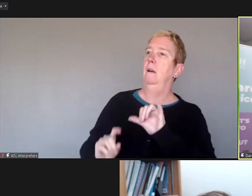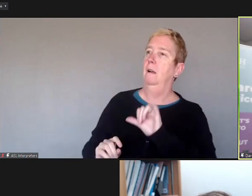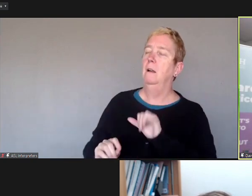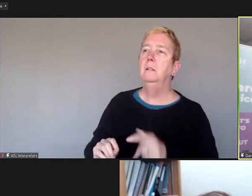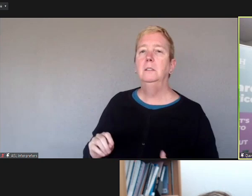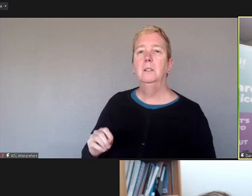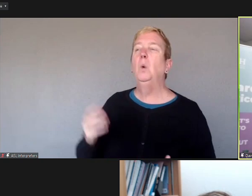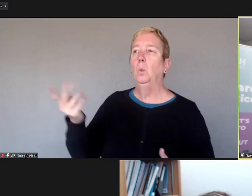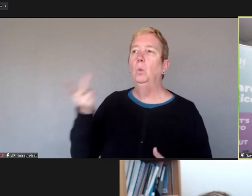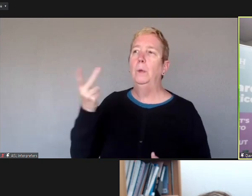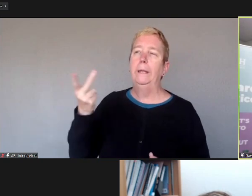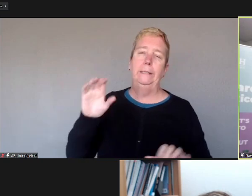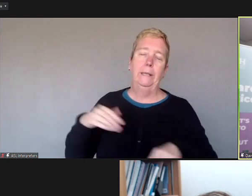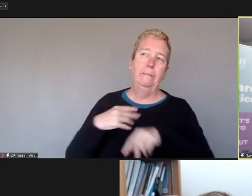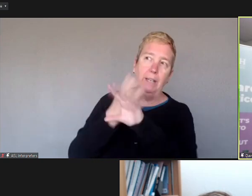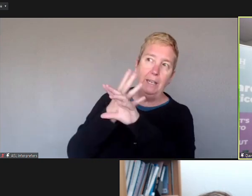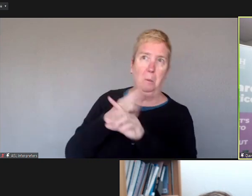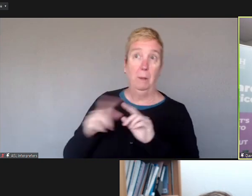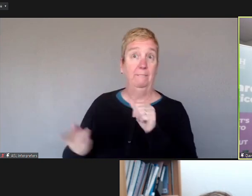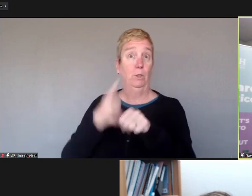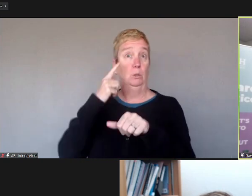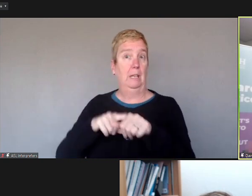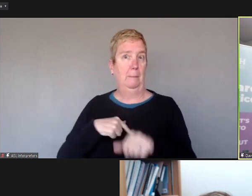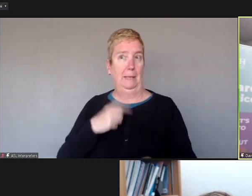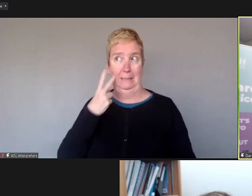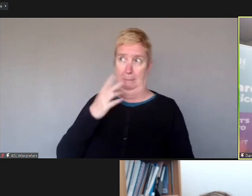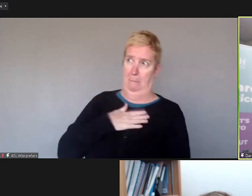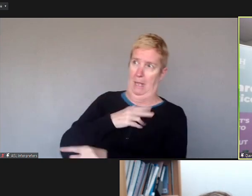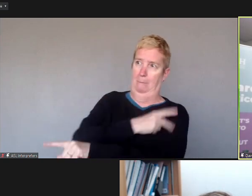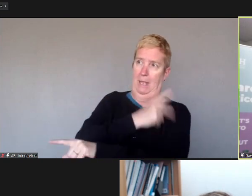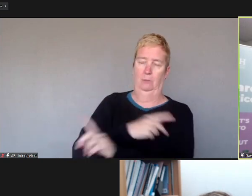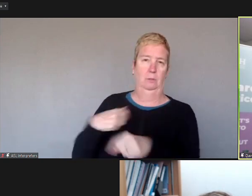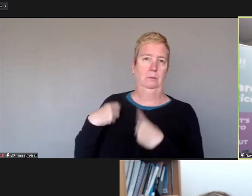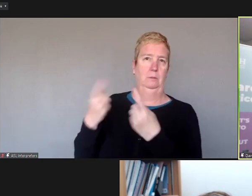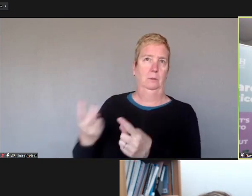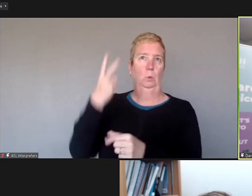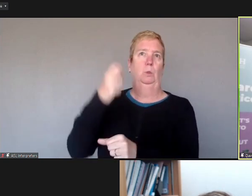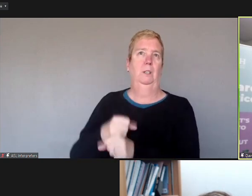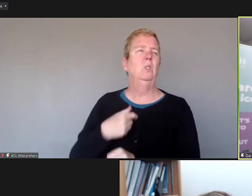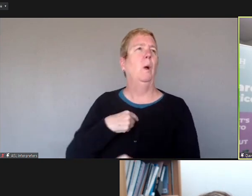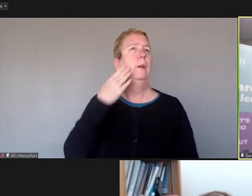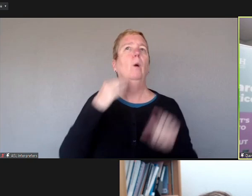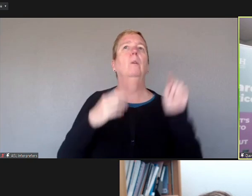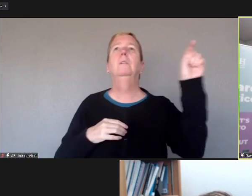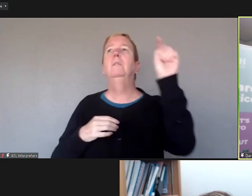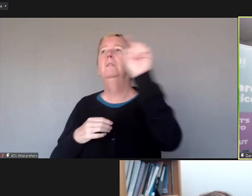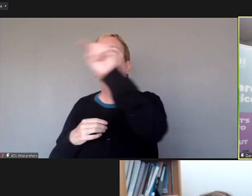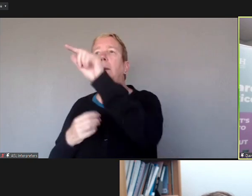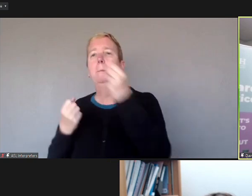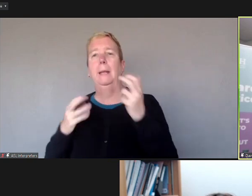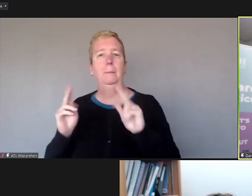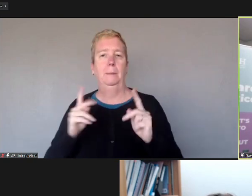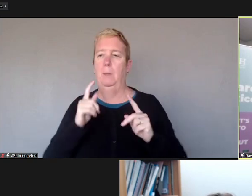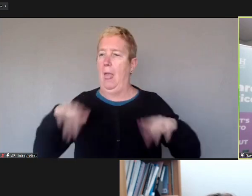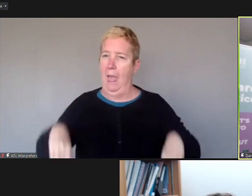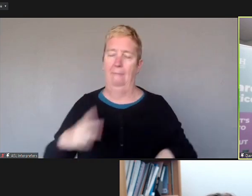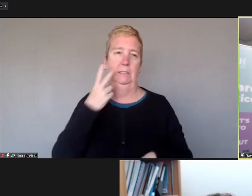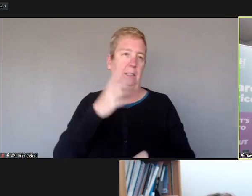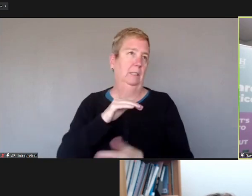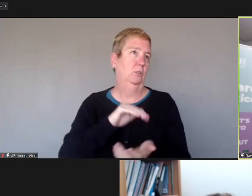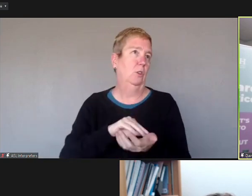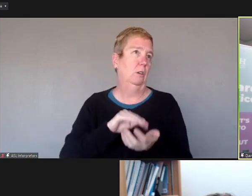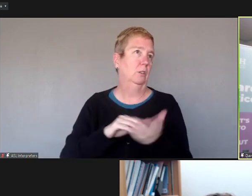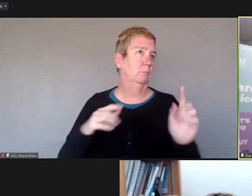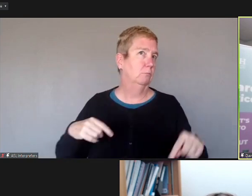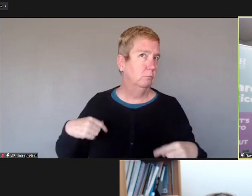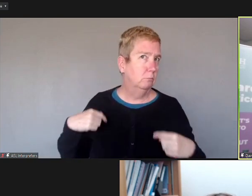video visit, but it was the first time I'd seen her. She was fine, but I know there's a lot still going on out there. I don't